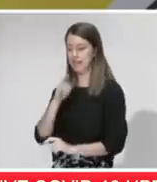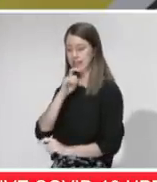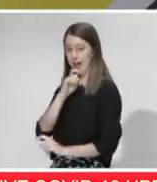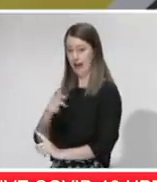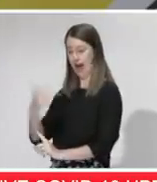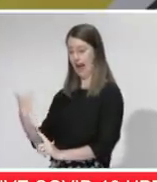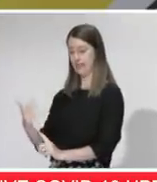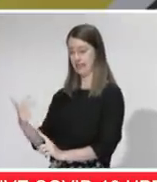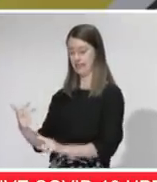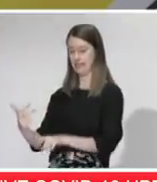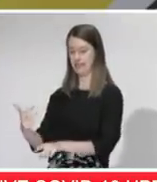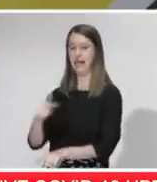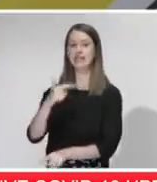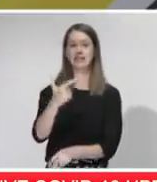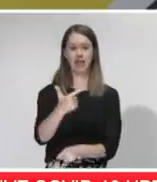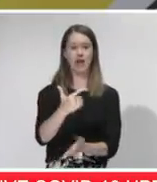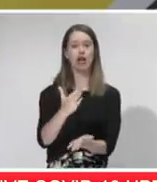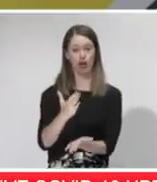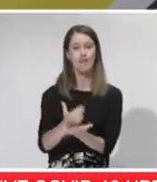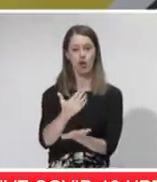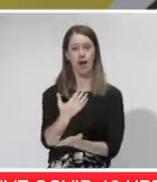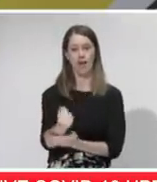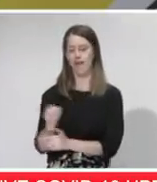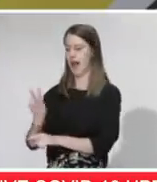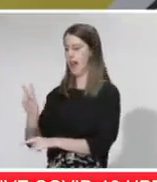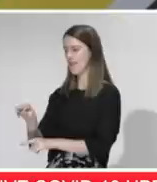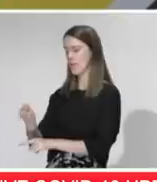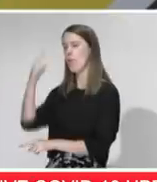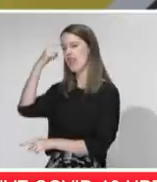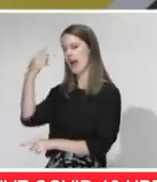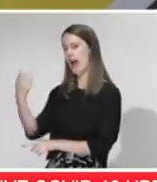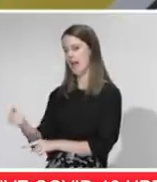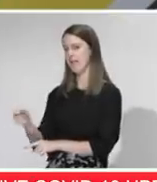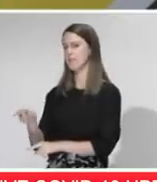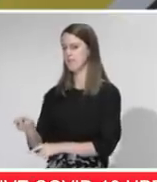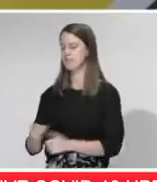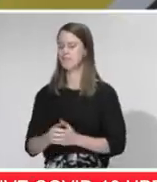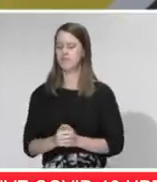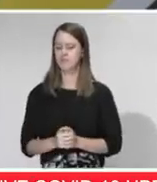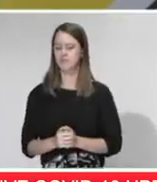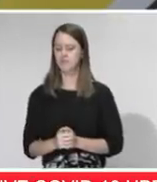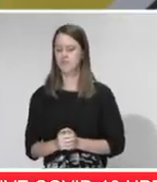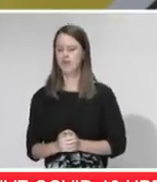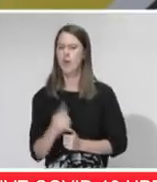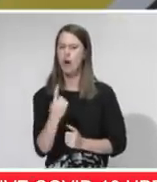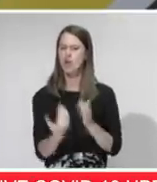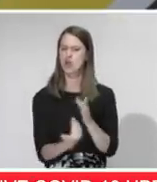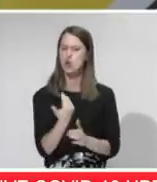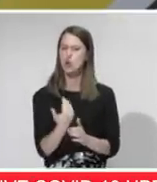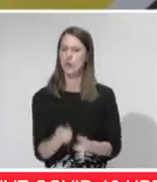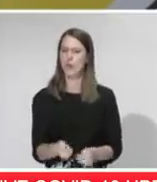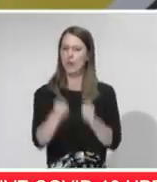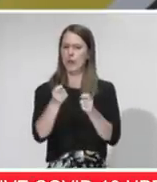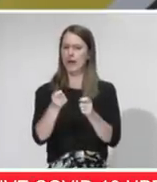staff cases, 7 are confirmed positive and 11 are probable. And one of the new cases is a